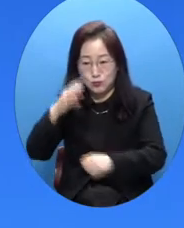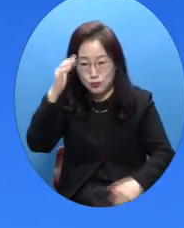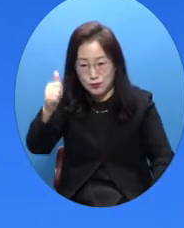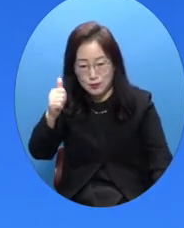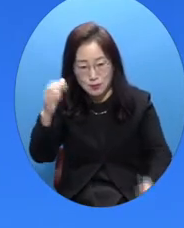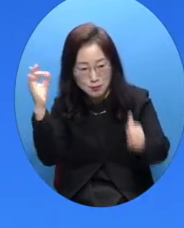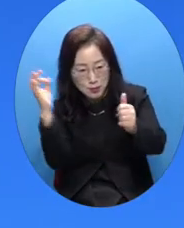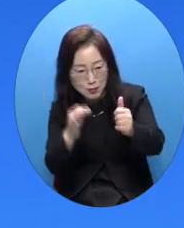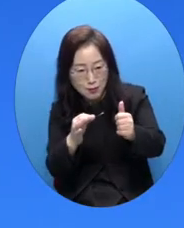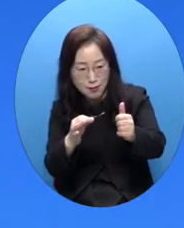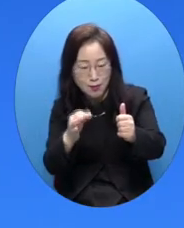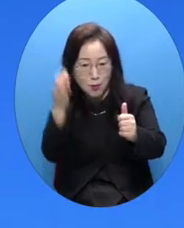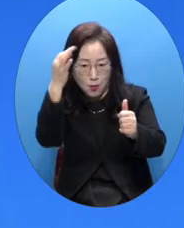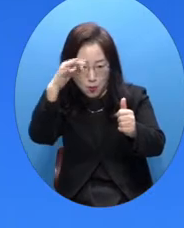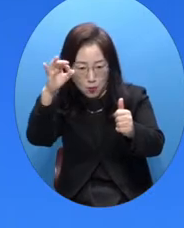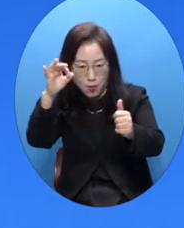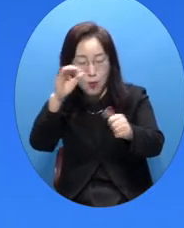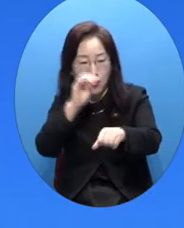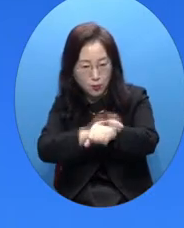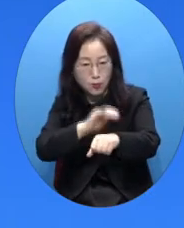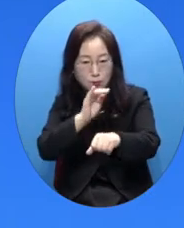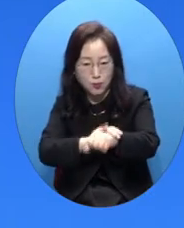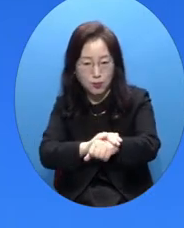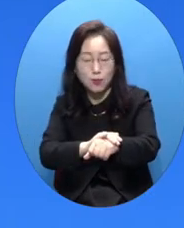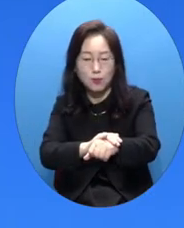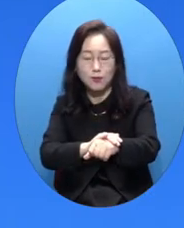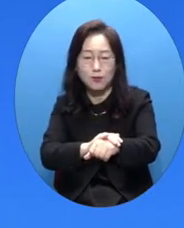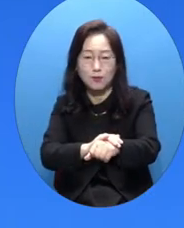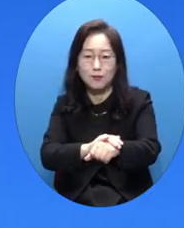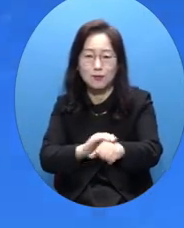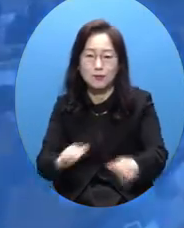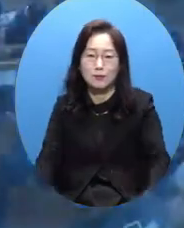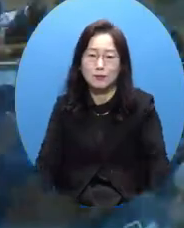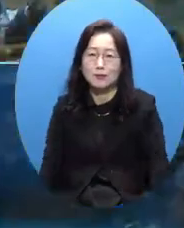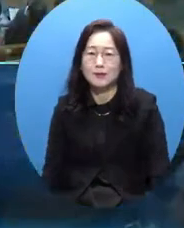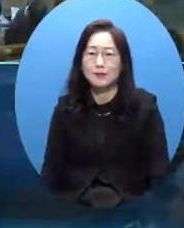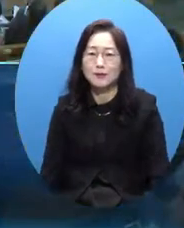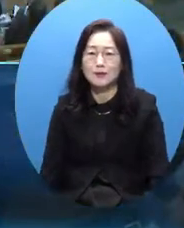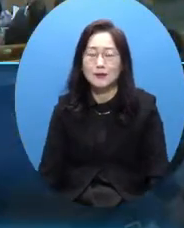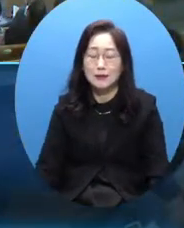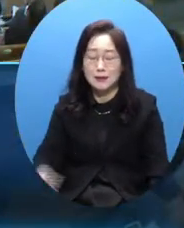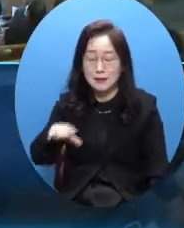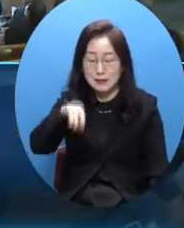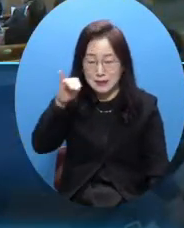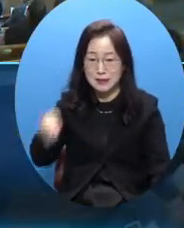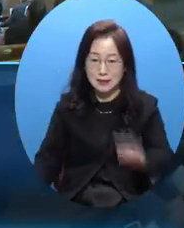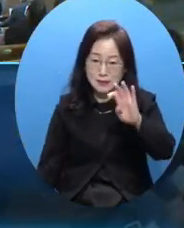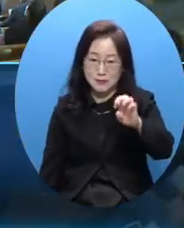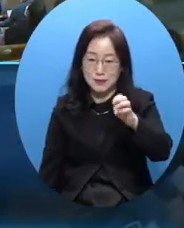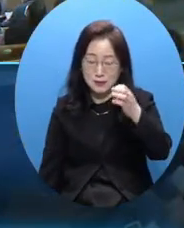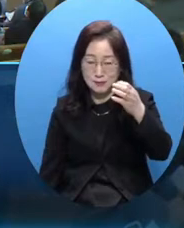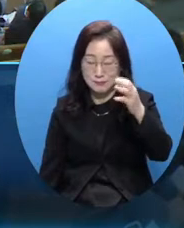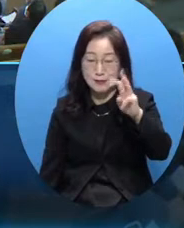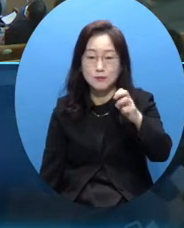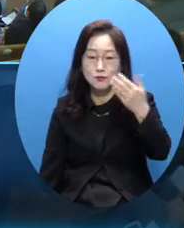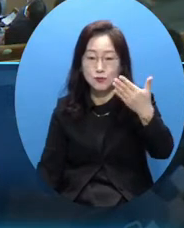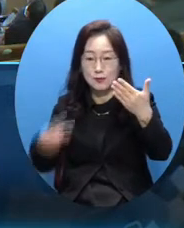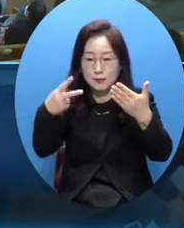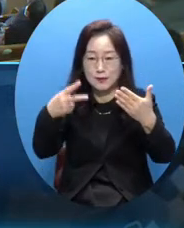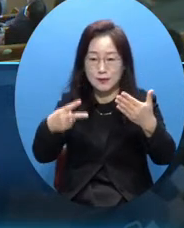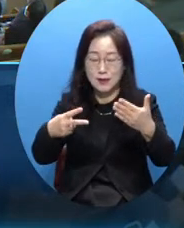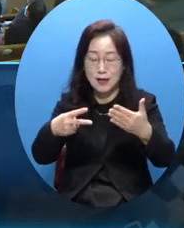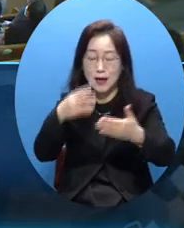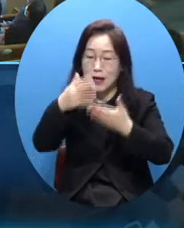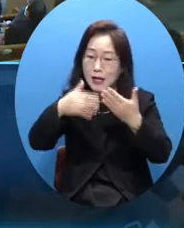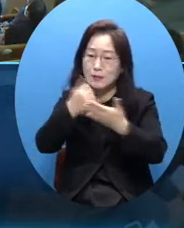at Potiphar's house he was acknowledged by him he took care of the old things in the house Genesis 39-2 said the Lord was with